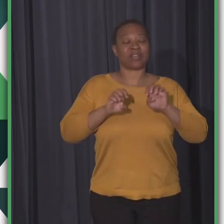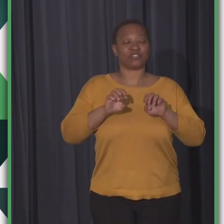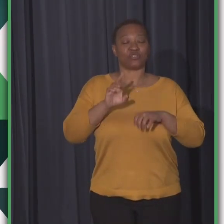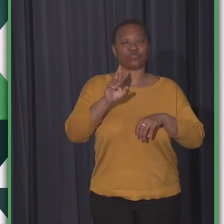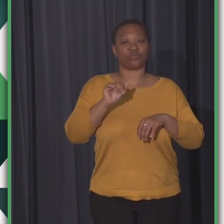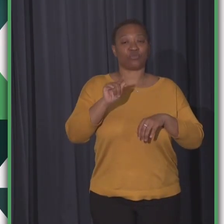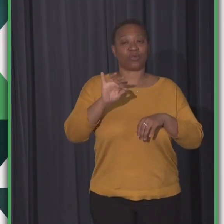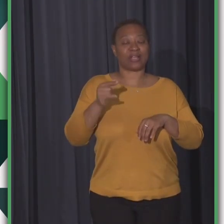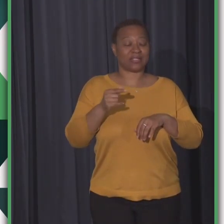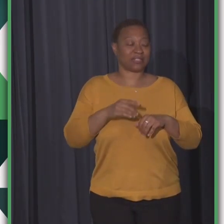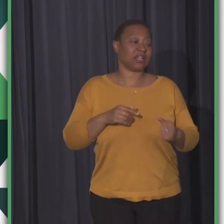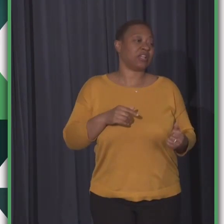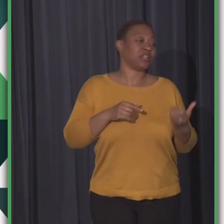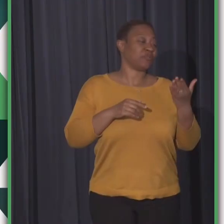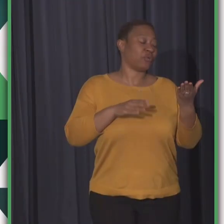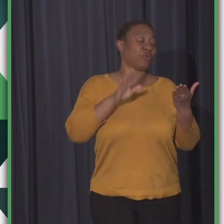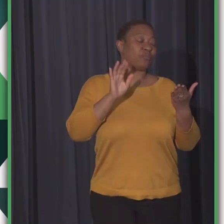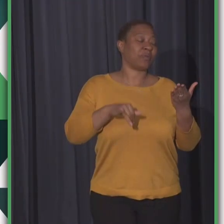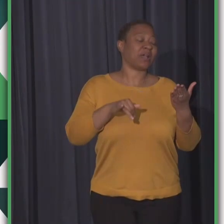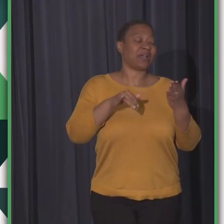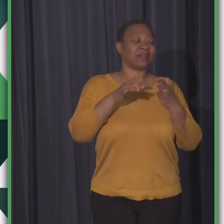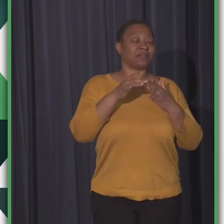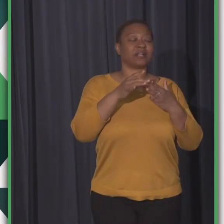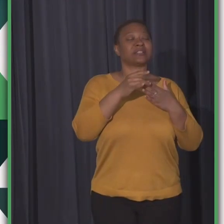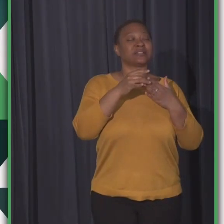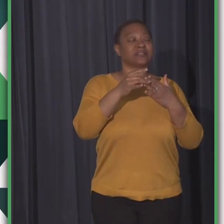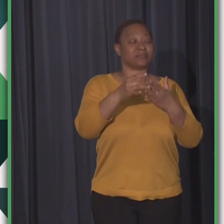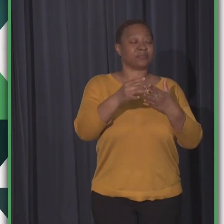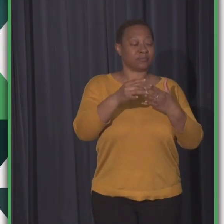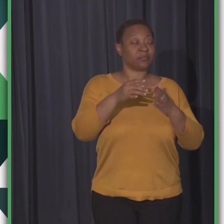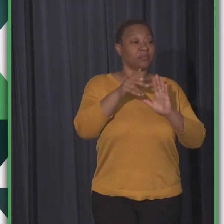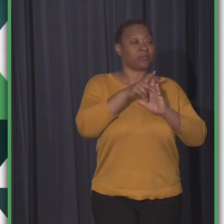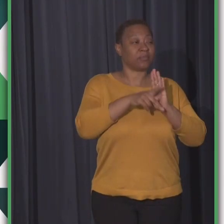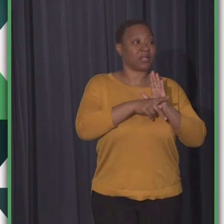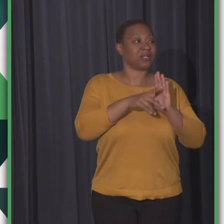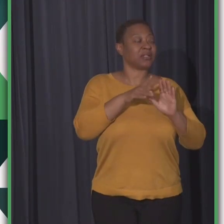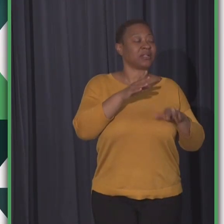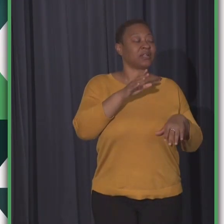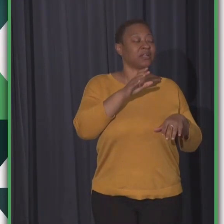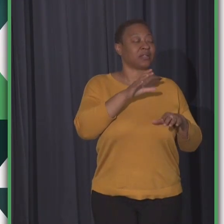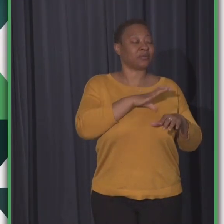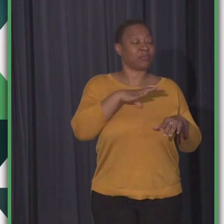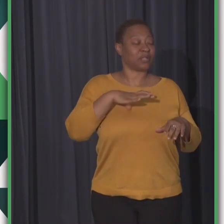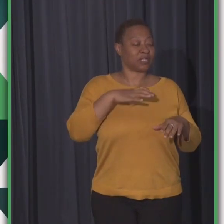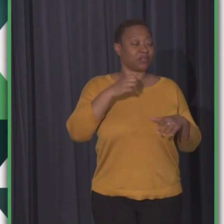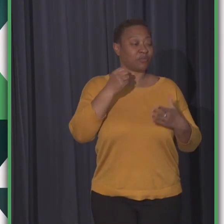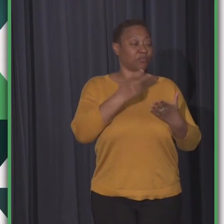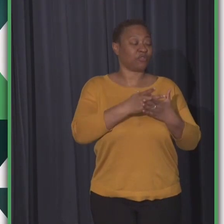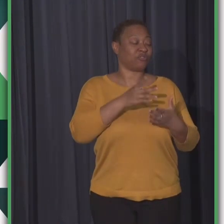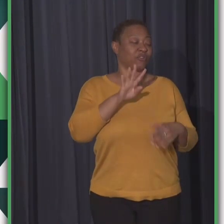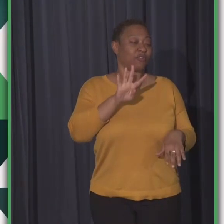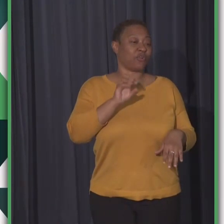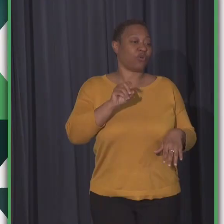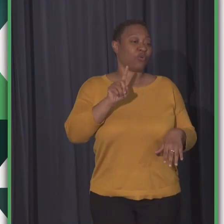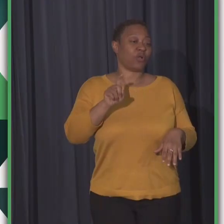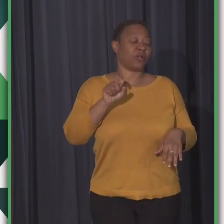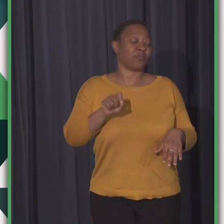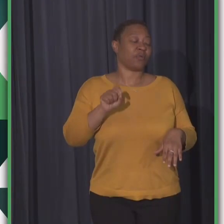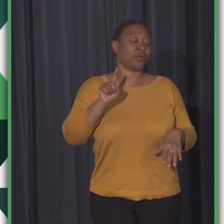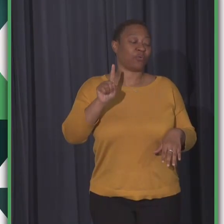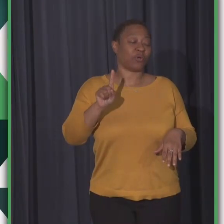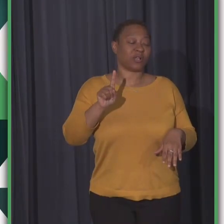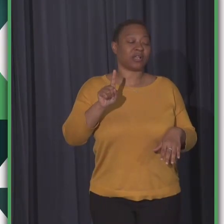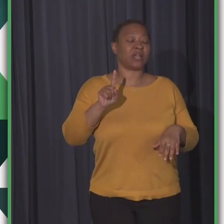moved by the policy committee, by the direction of policy committee, to approve Directive 401.1 performance